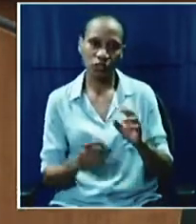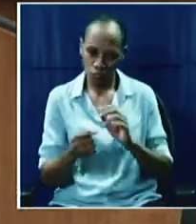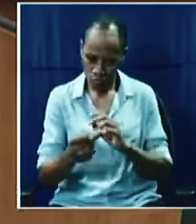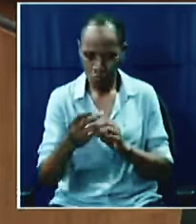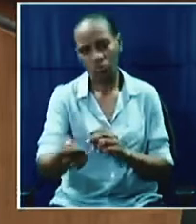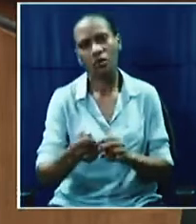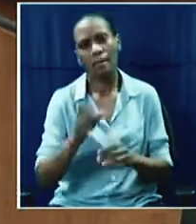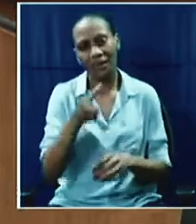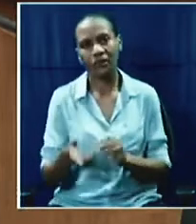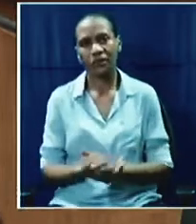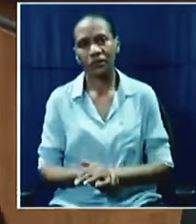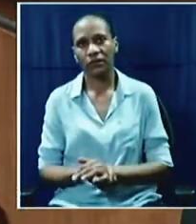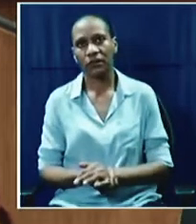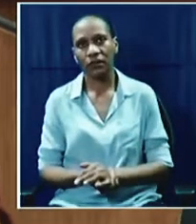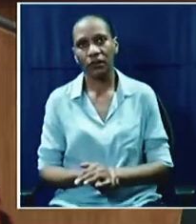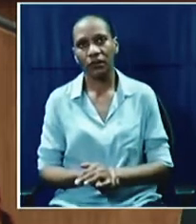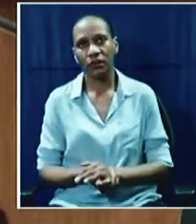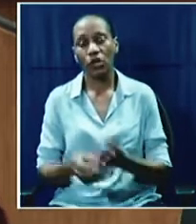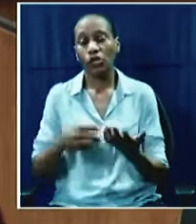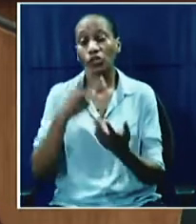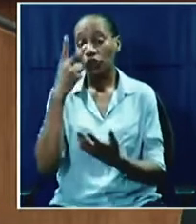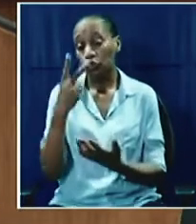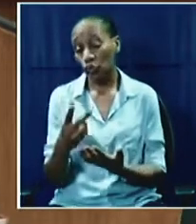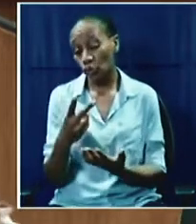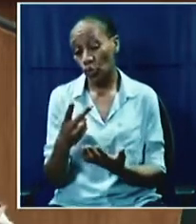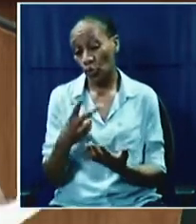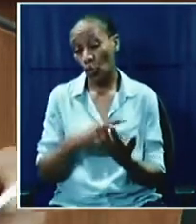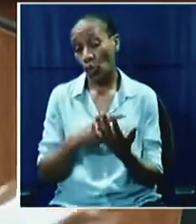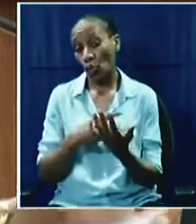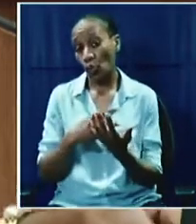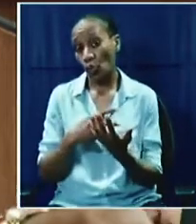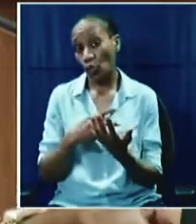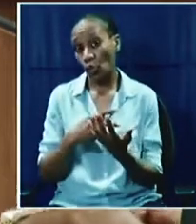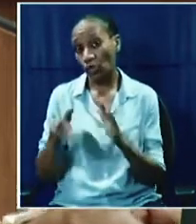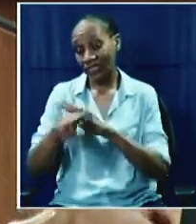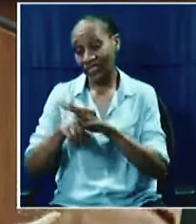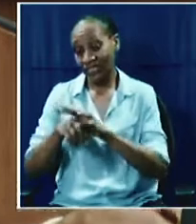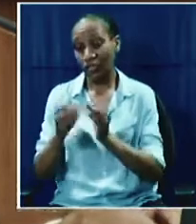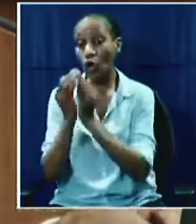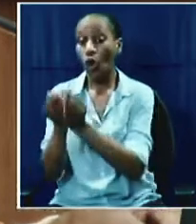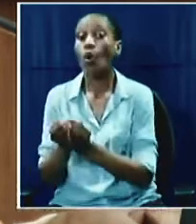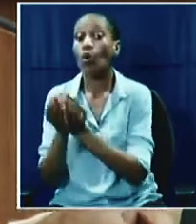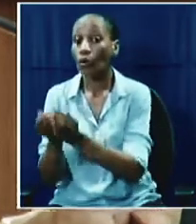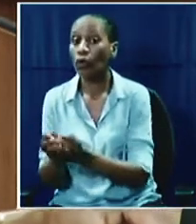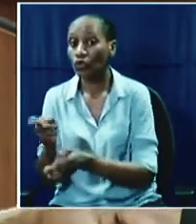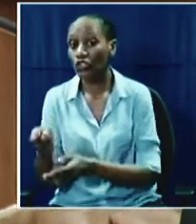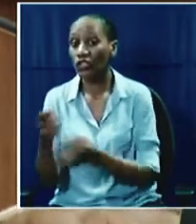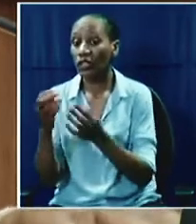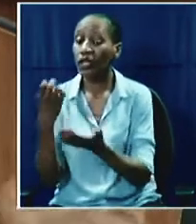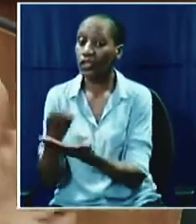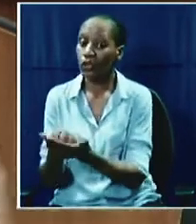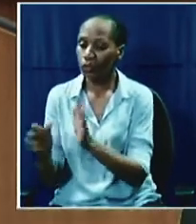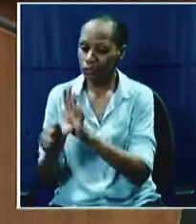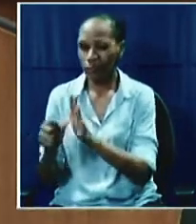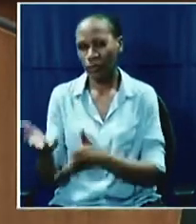accelerated. And in the two pilot sites, the ocean economy is also very important. And